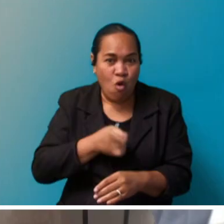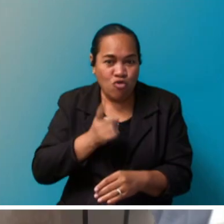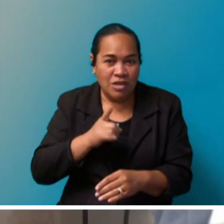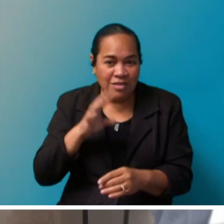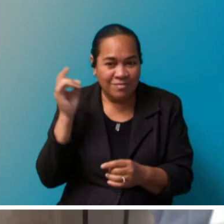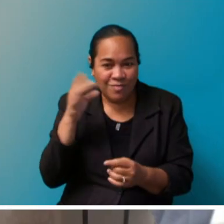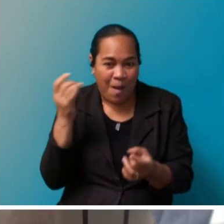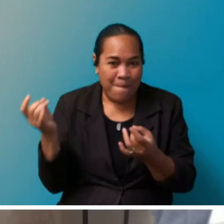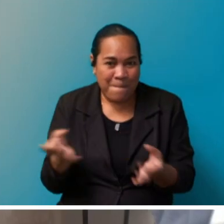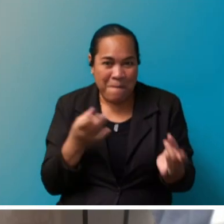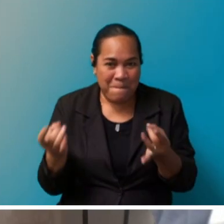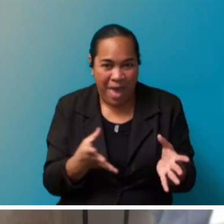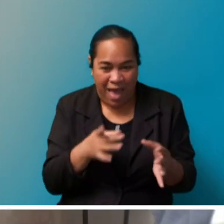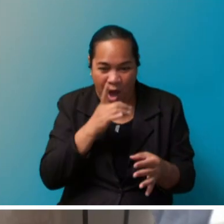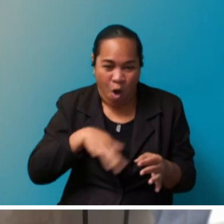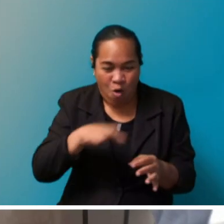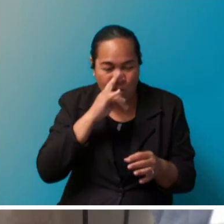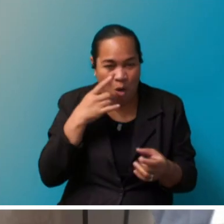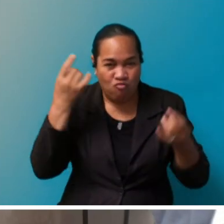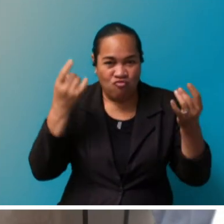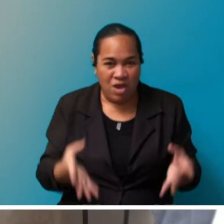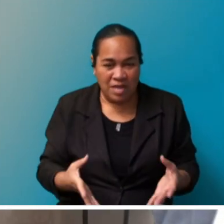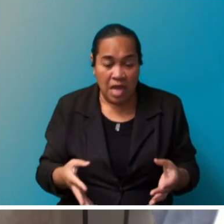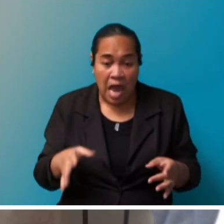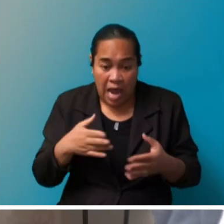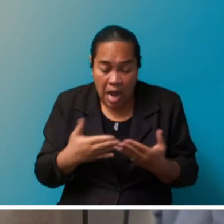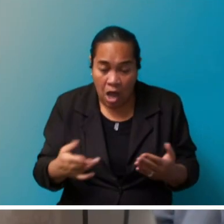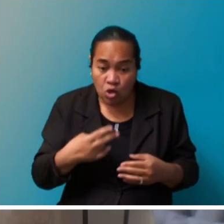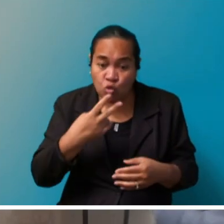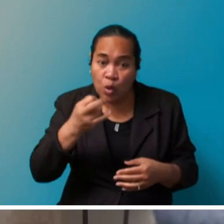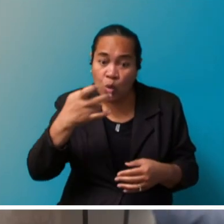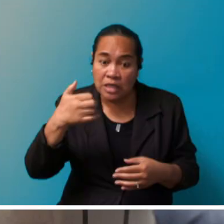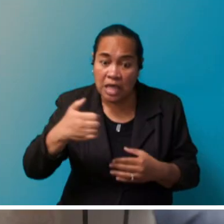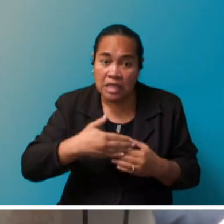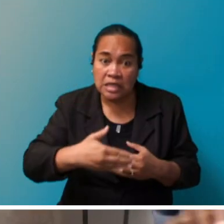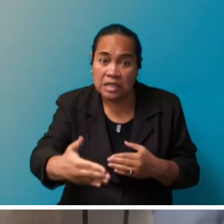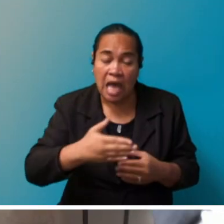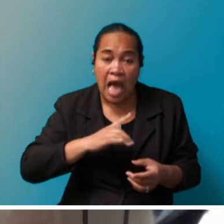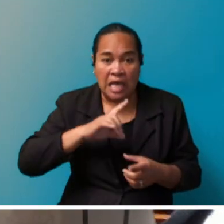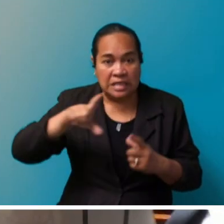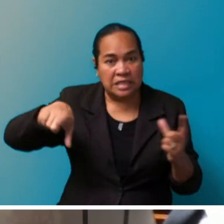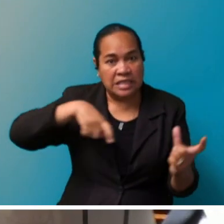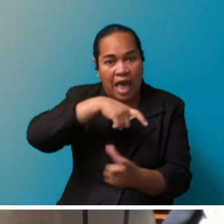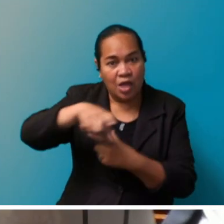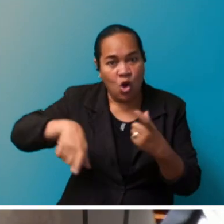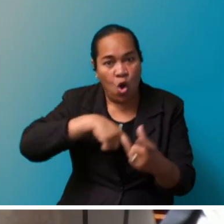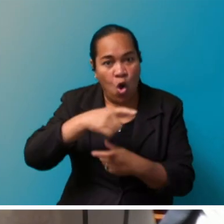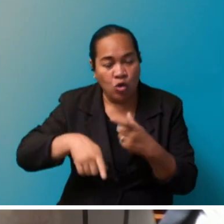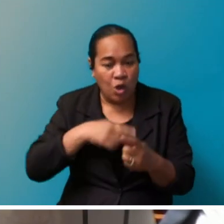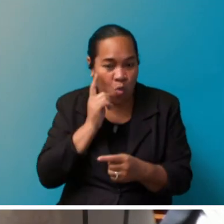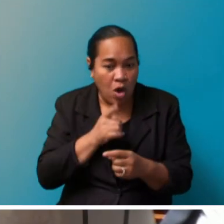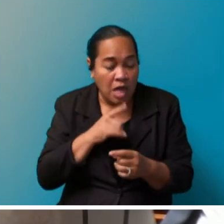for the 2025-2026 tropical cyclone season, the ministry is rolling out a series of awareness and preparedness